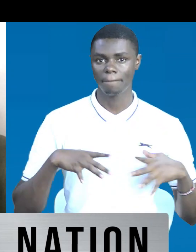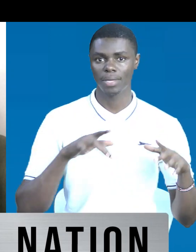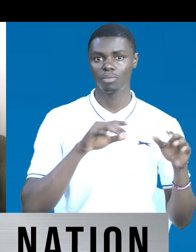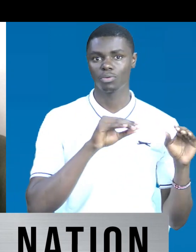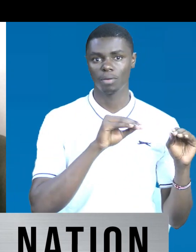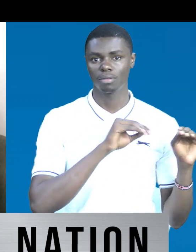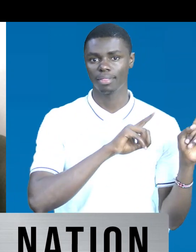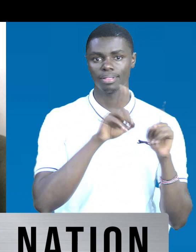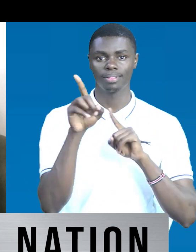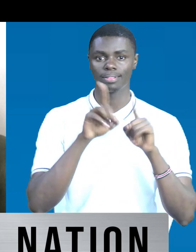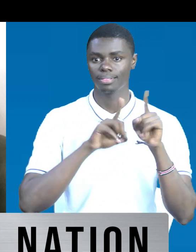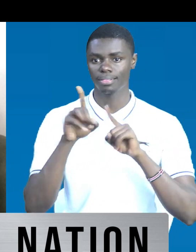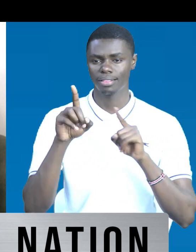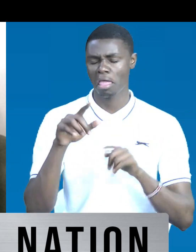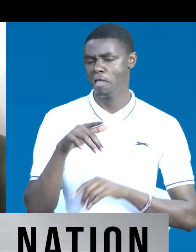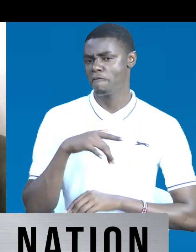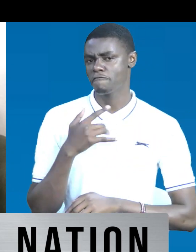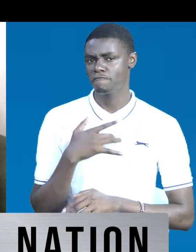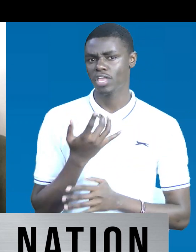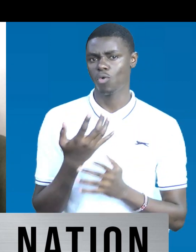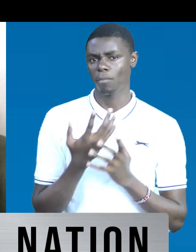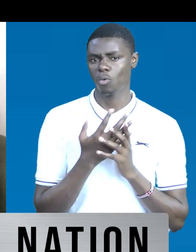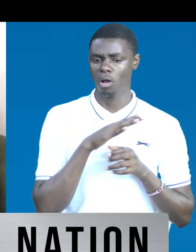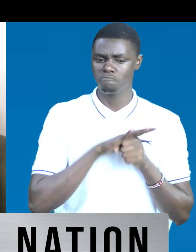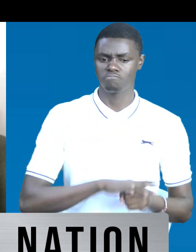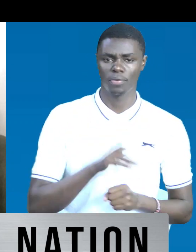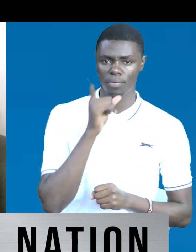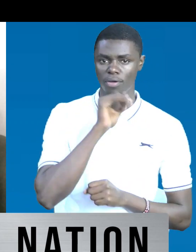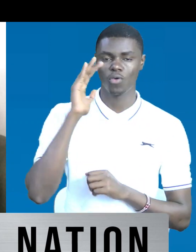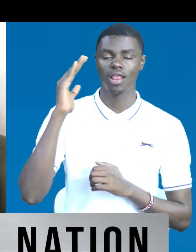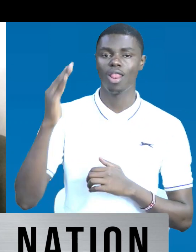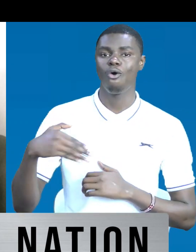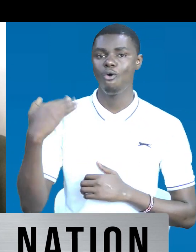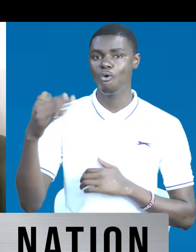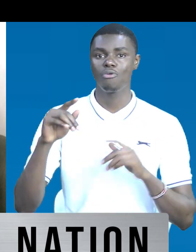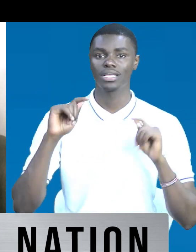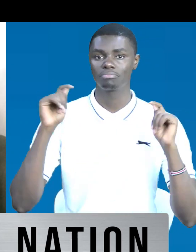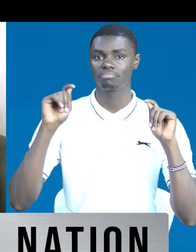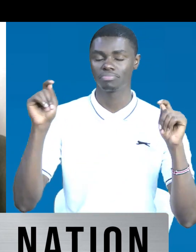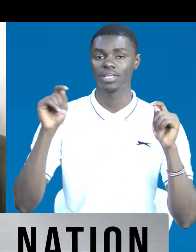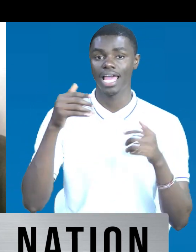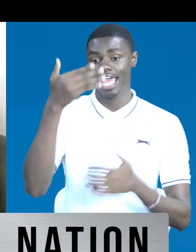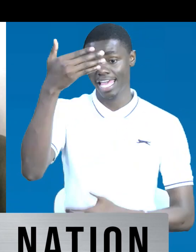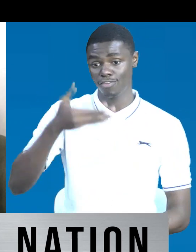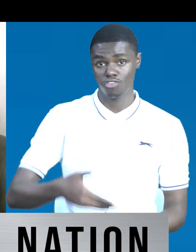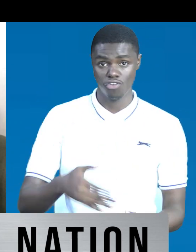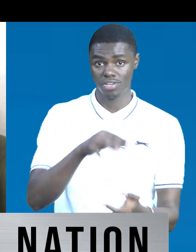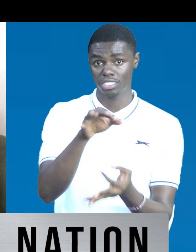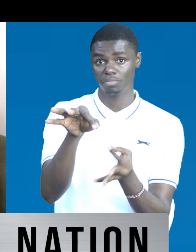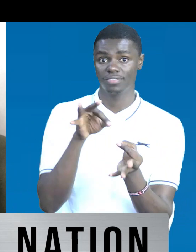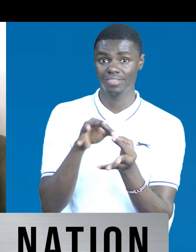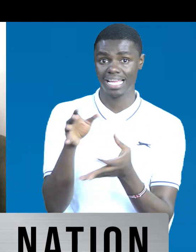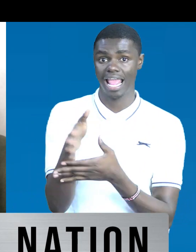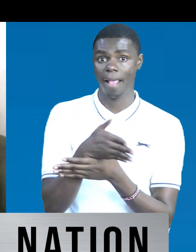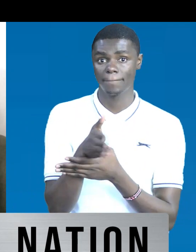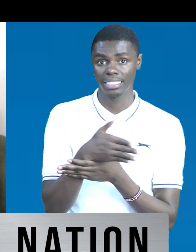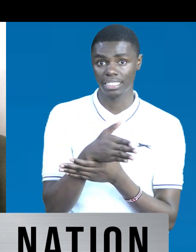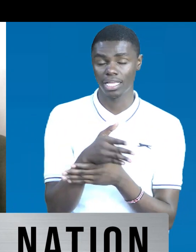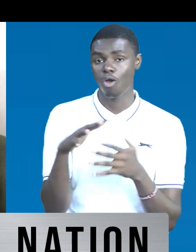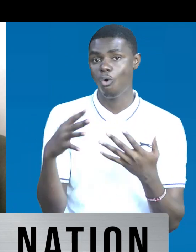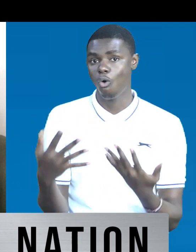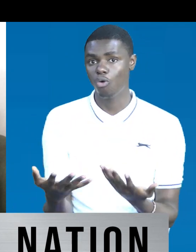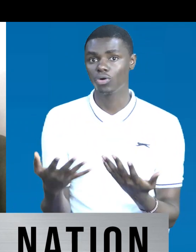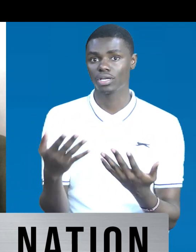a country that they feel they're aggrieved would always demonstrate in front of specifically embassies